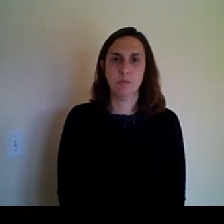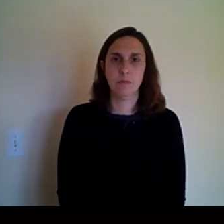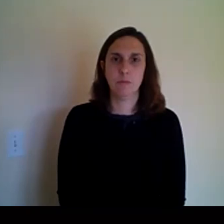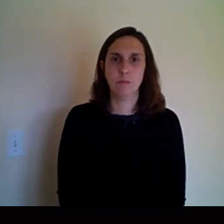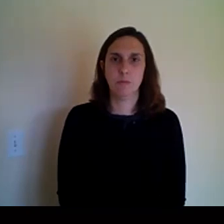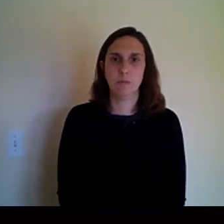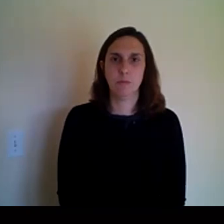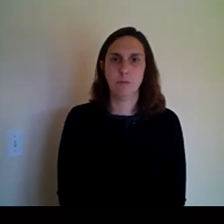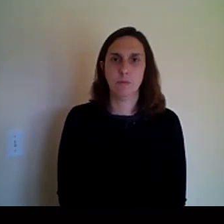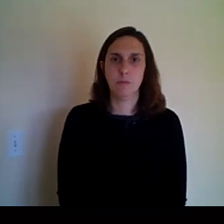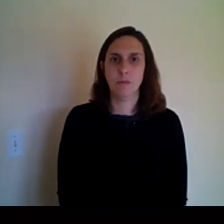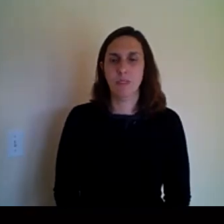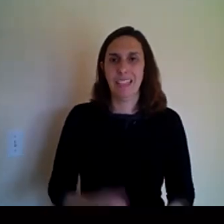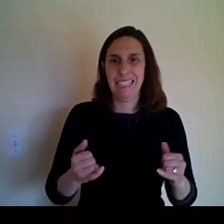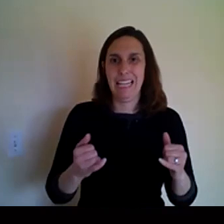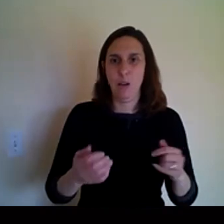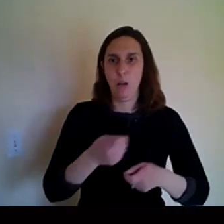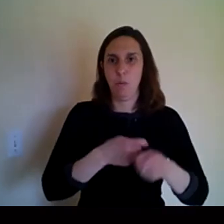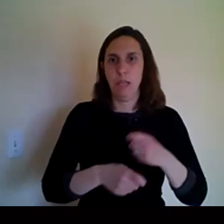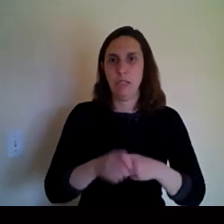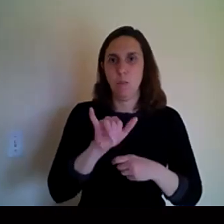And replace y with the inverse of x.